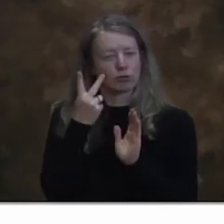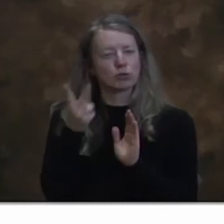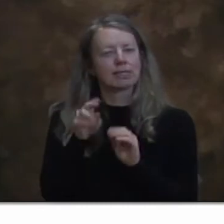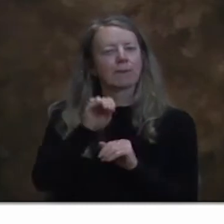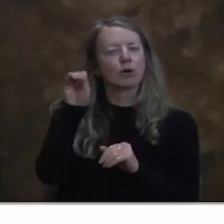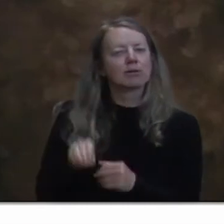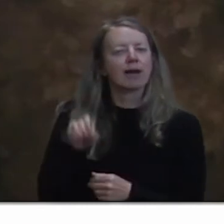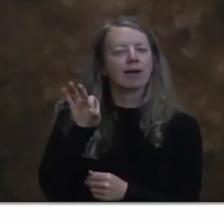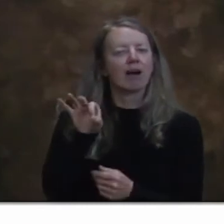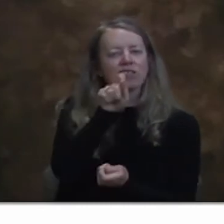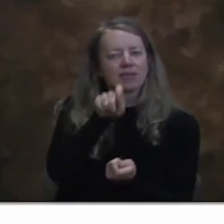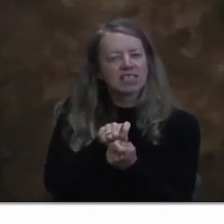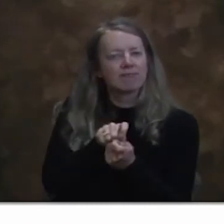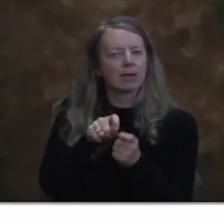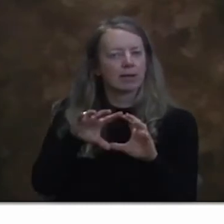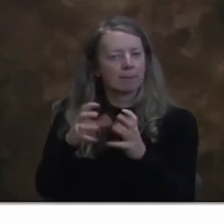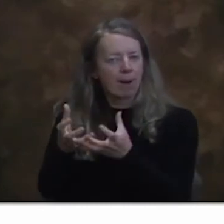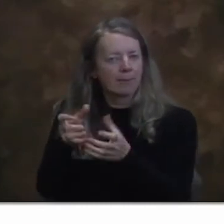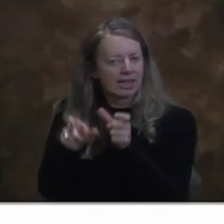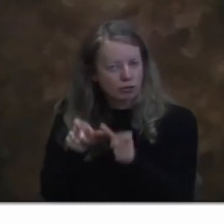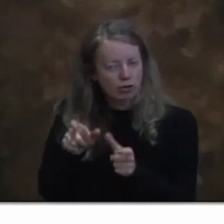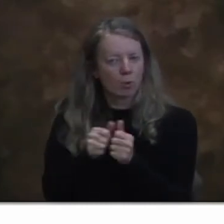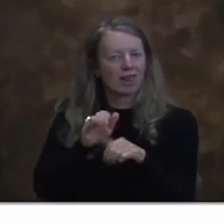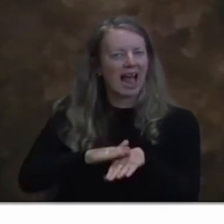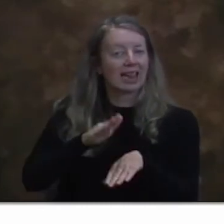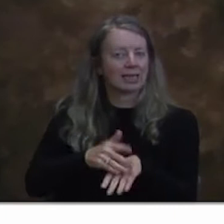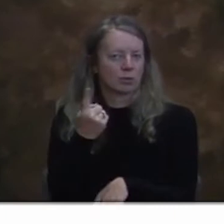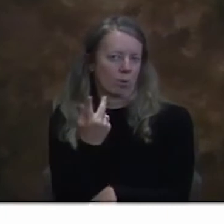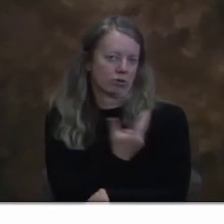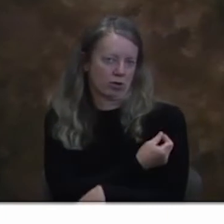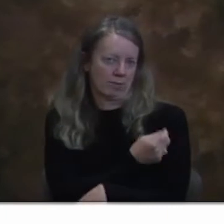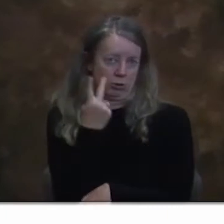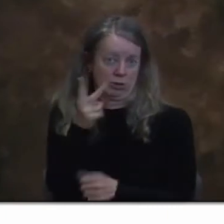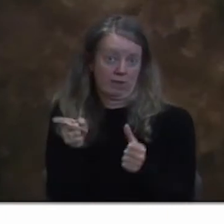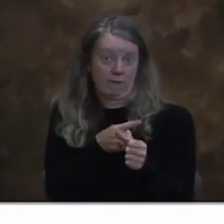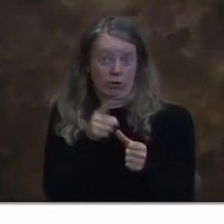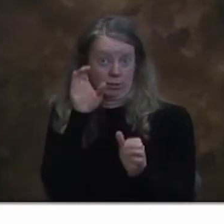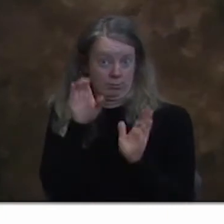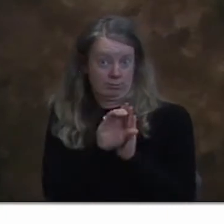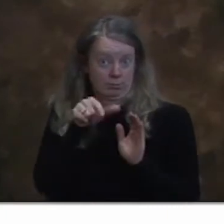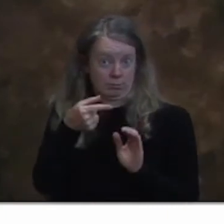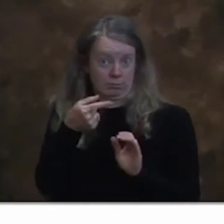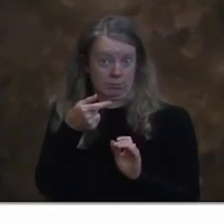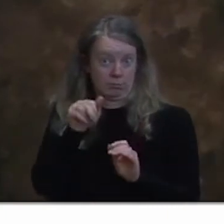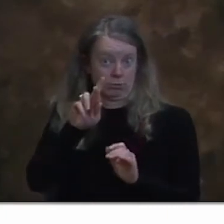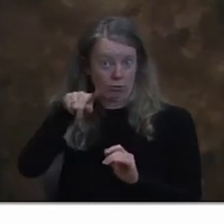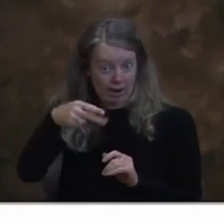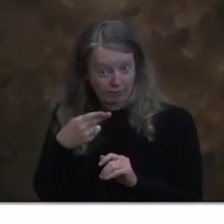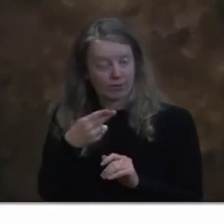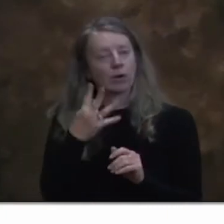particular population with at least 1 dose. So if we look at the first graph, we are seeing vaccine as a function of